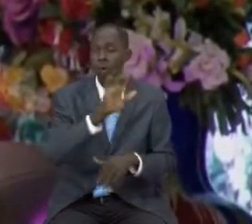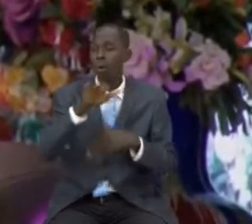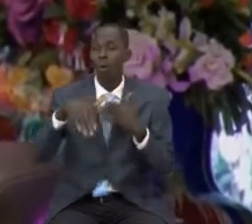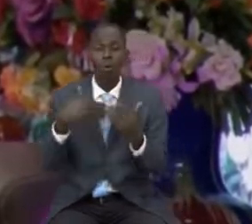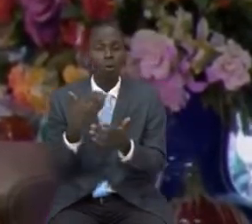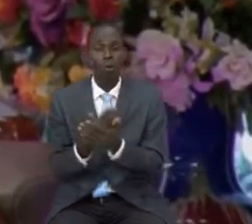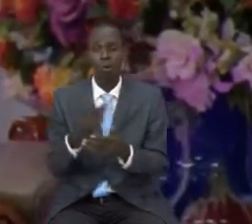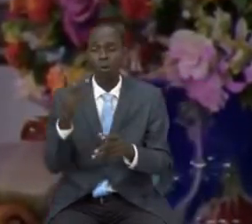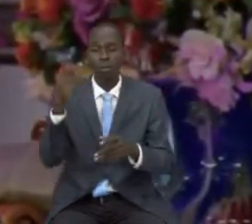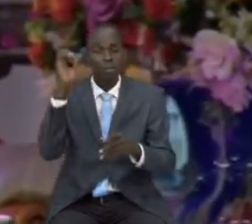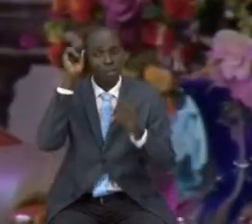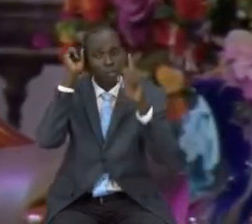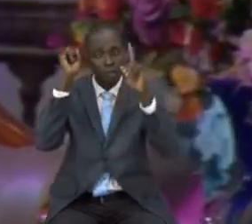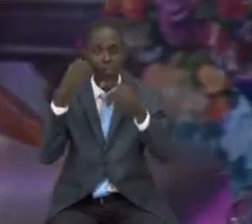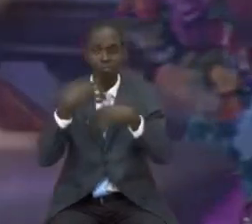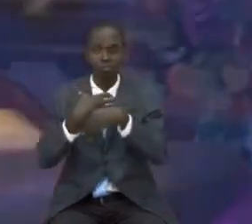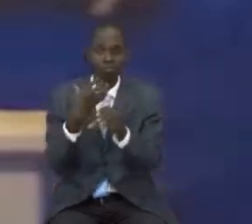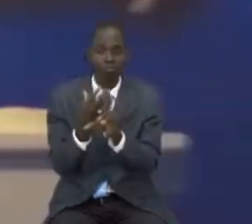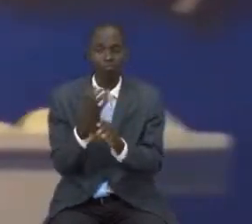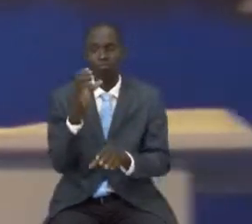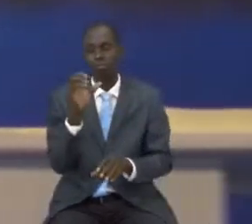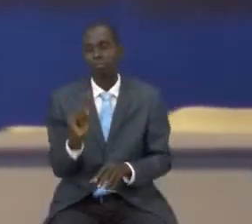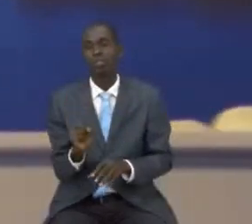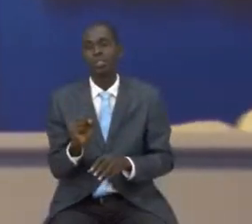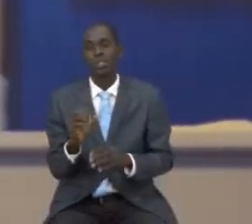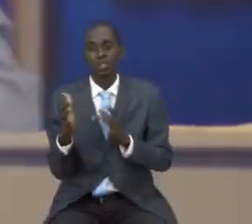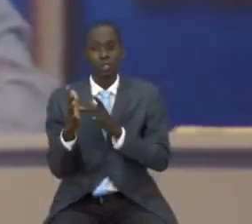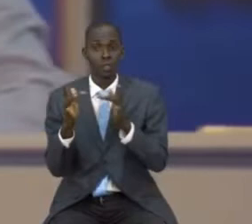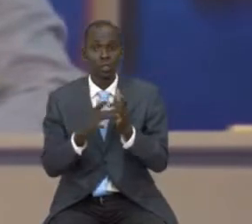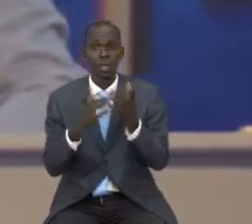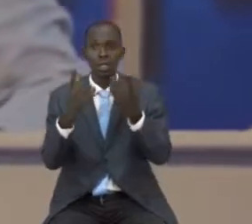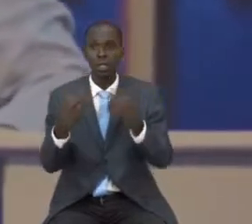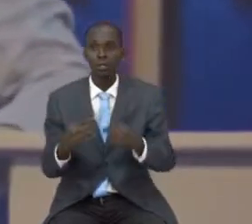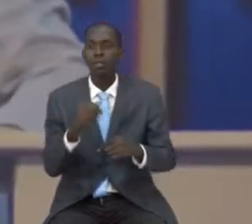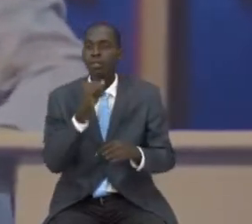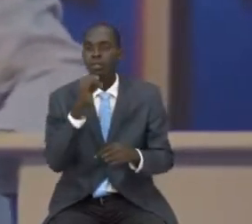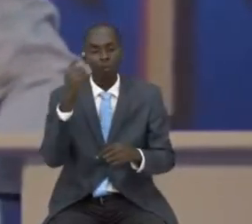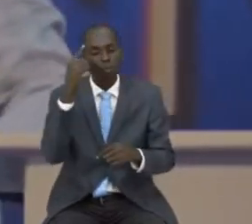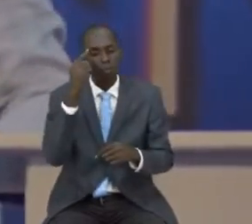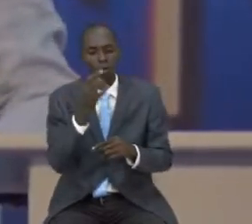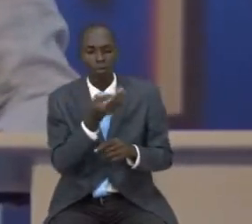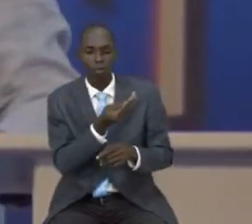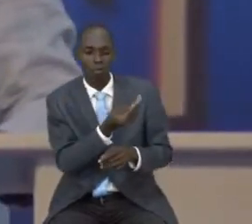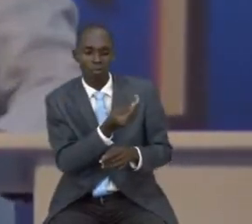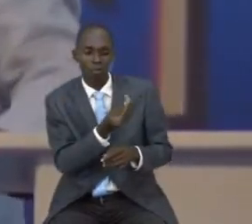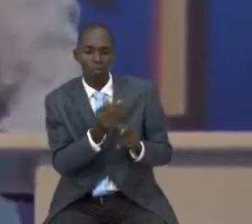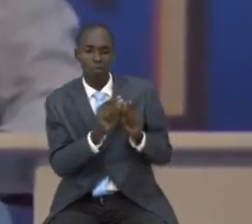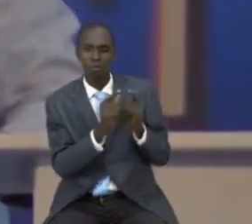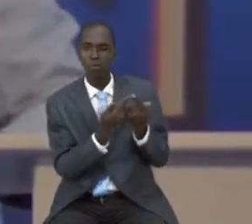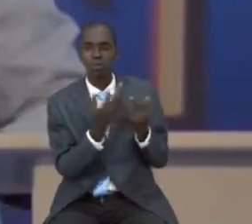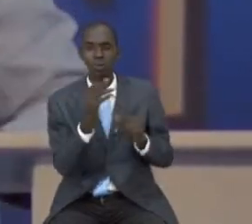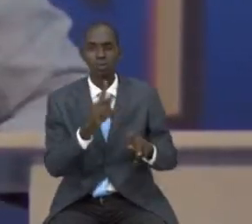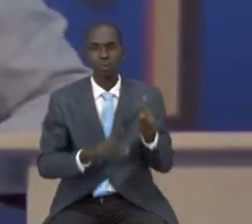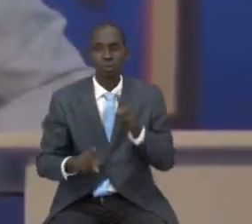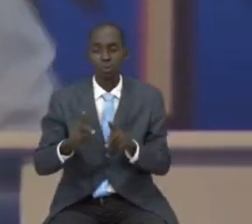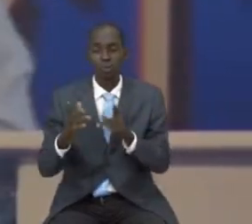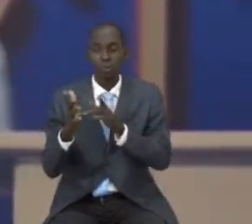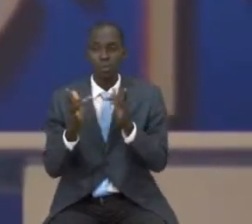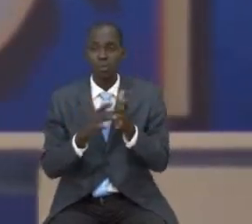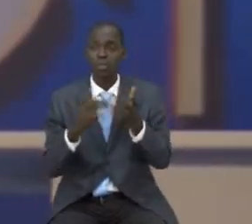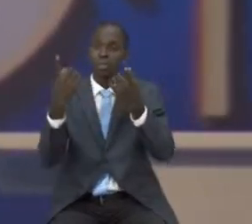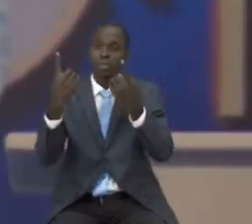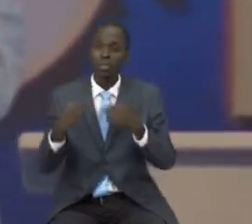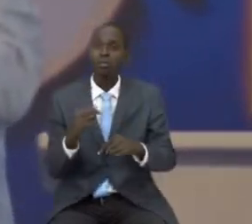creatures? Jesus came not for a fraction of the world. Jesus